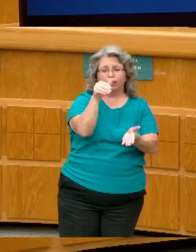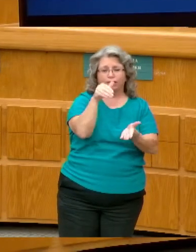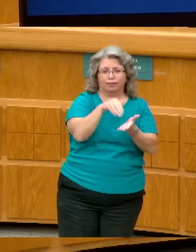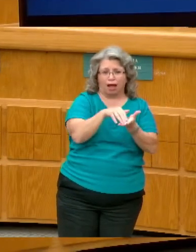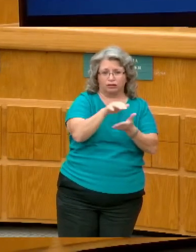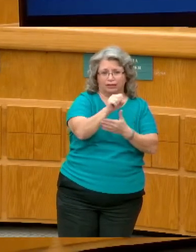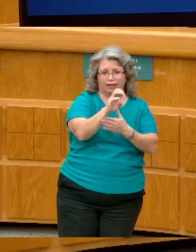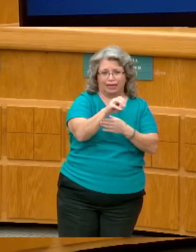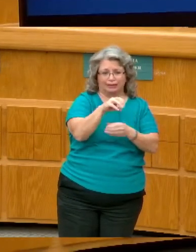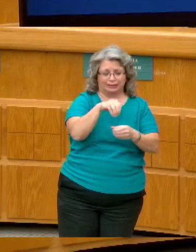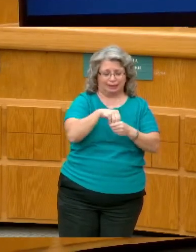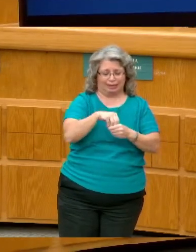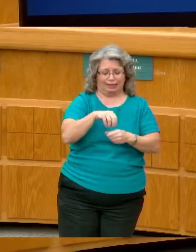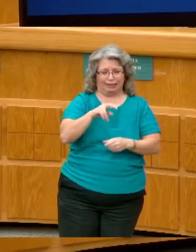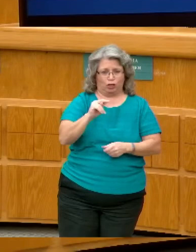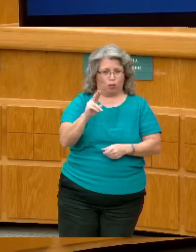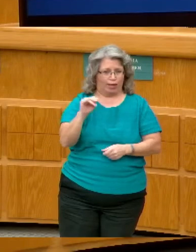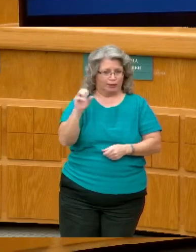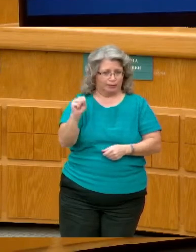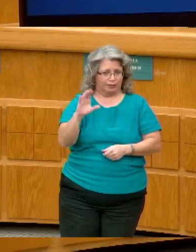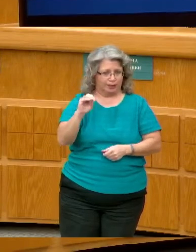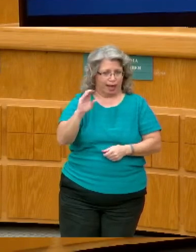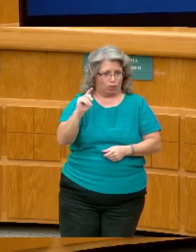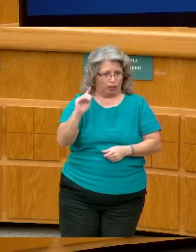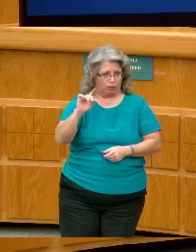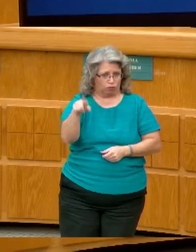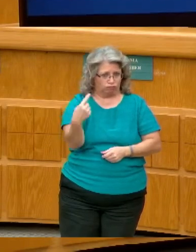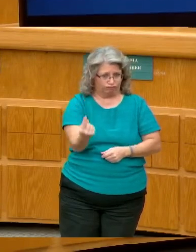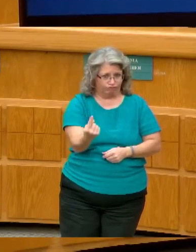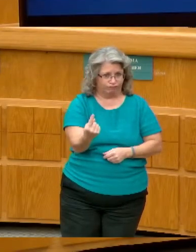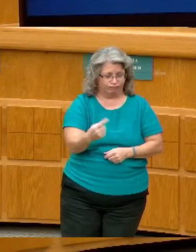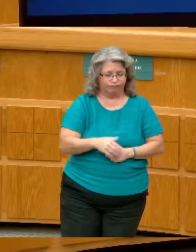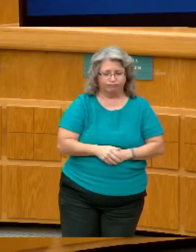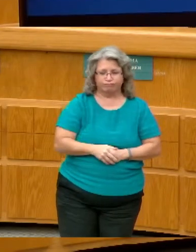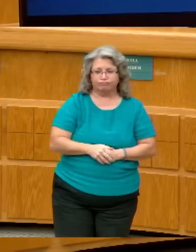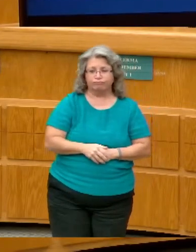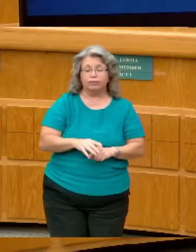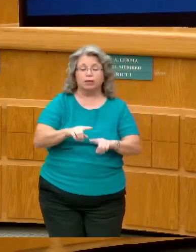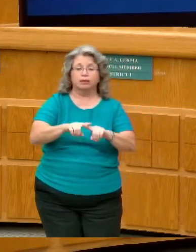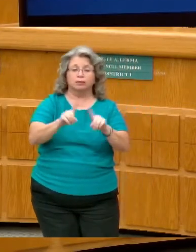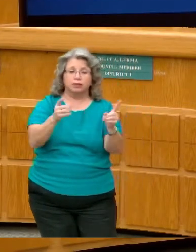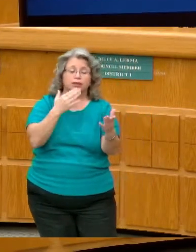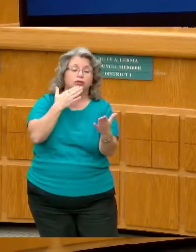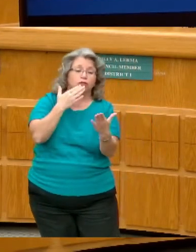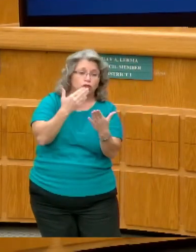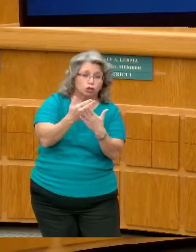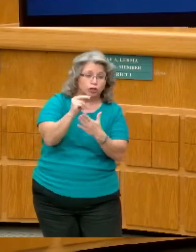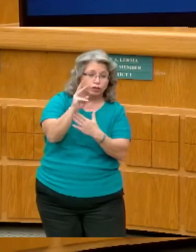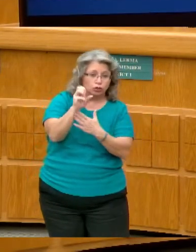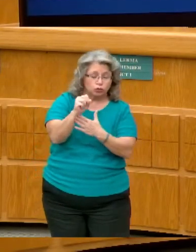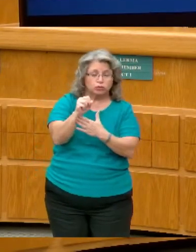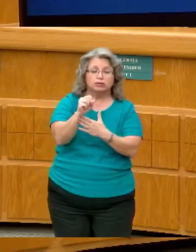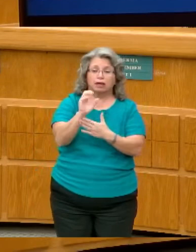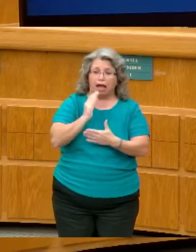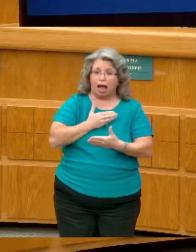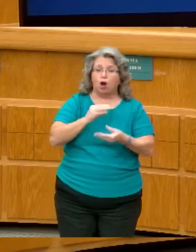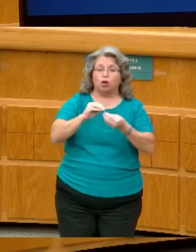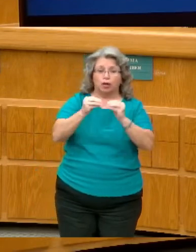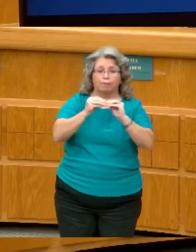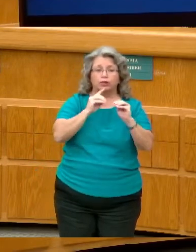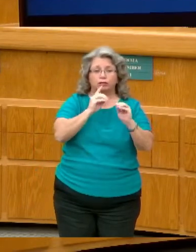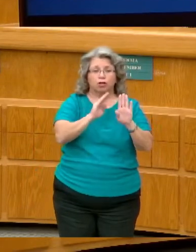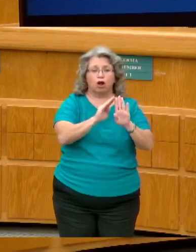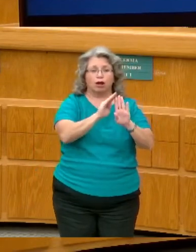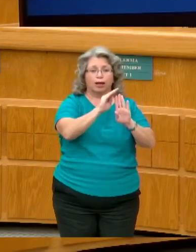in Nueces County alone. The good news is that the number of cases is coming down. So as you can